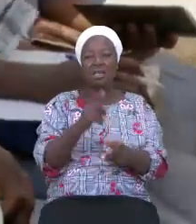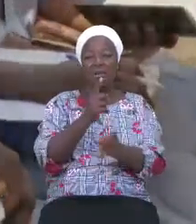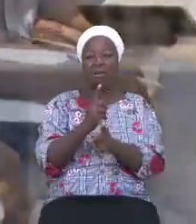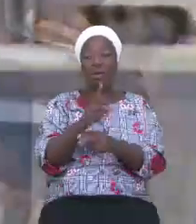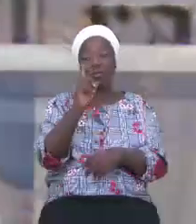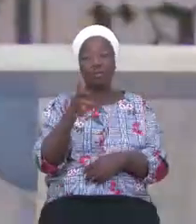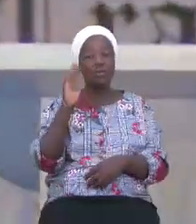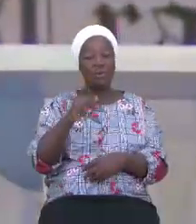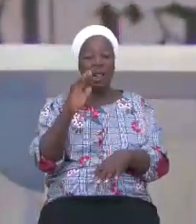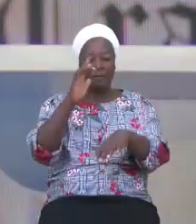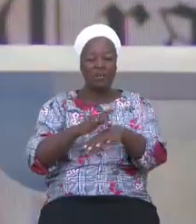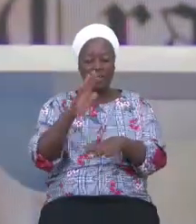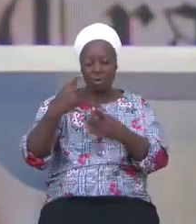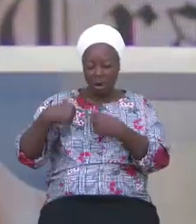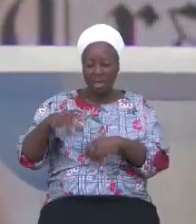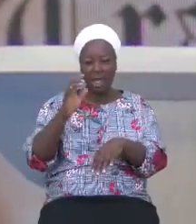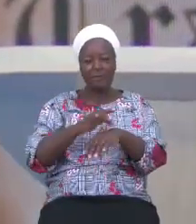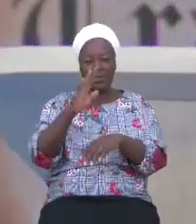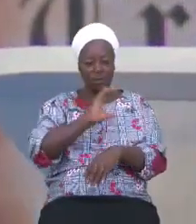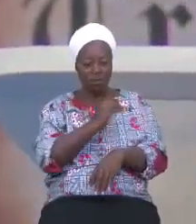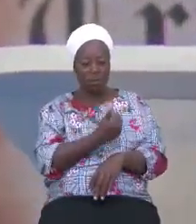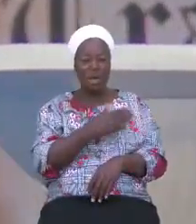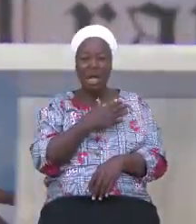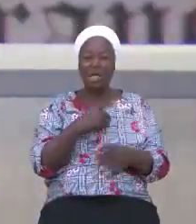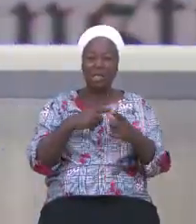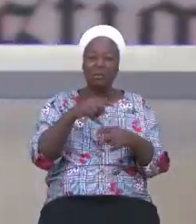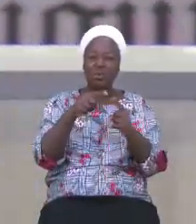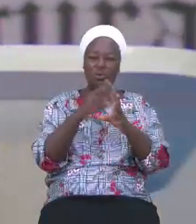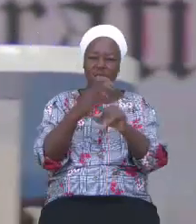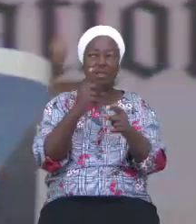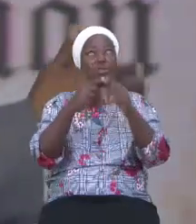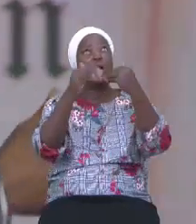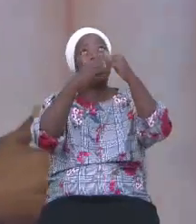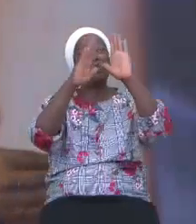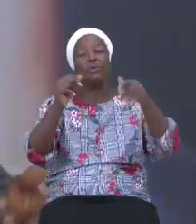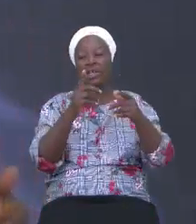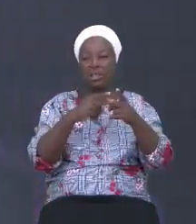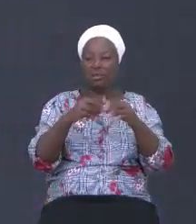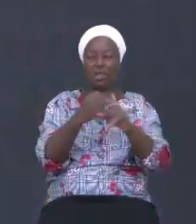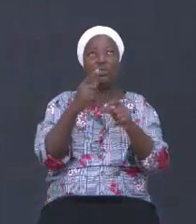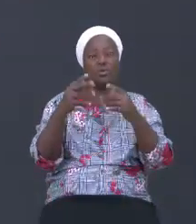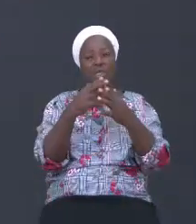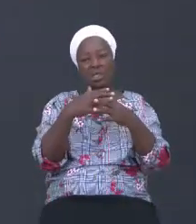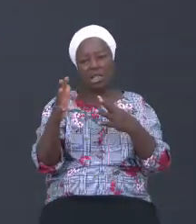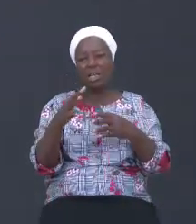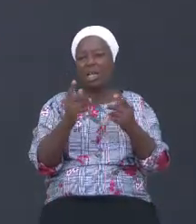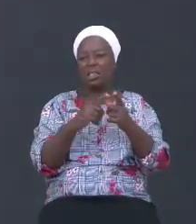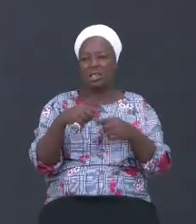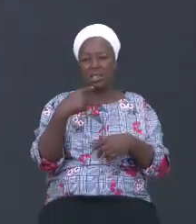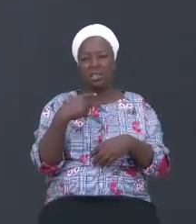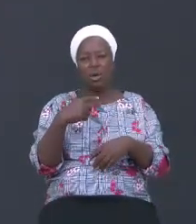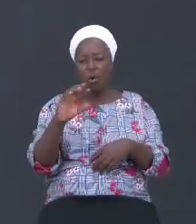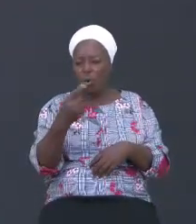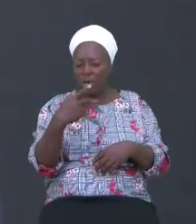will affect your heart, affect your soul. And when you get to heaven, when you get to the gate, and they say, only